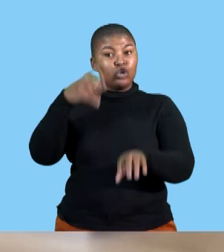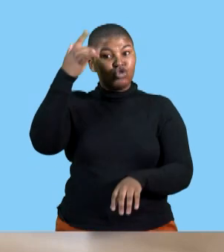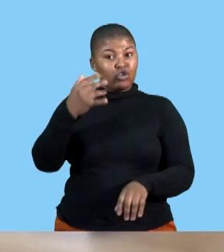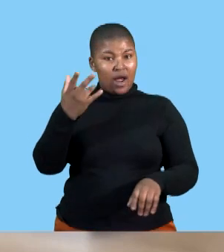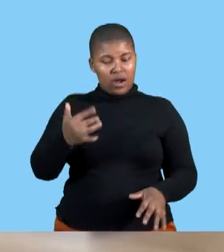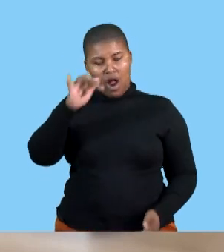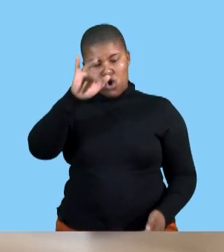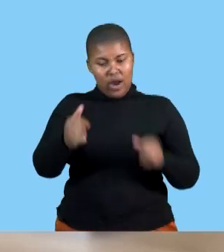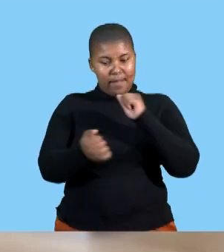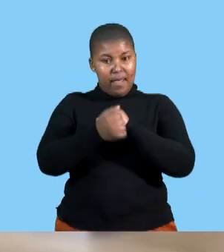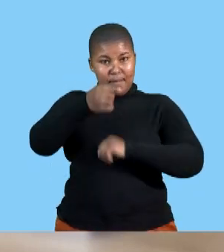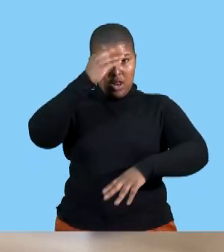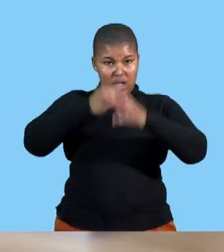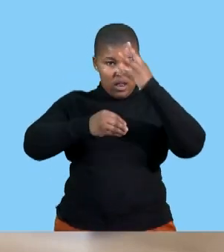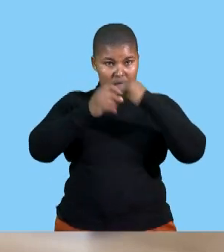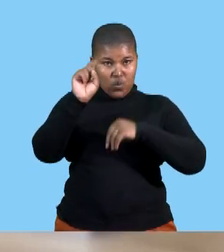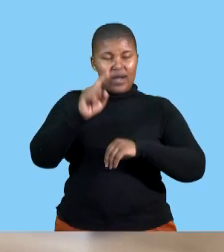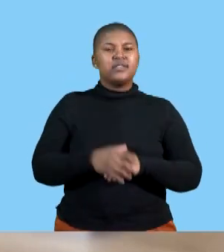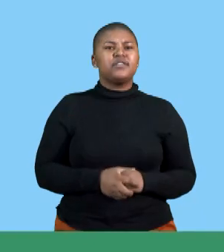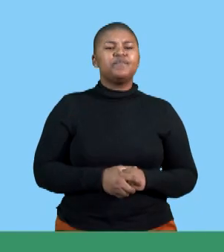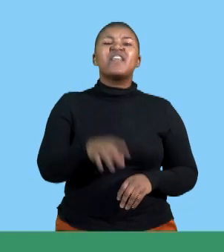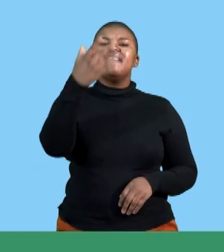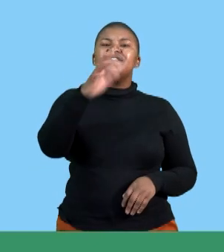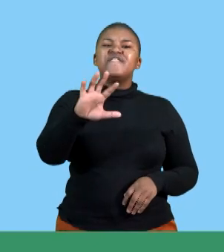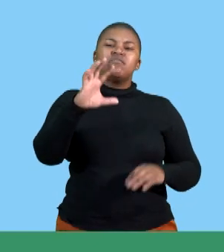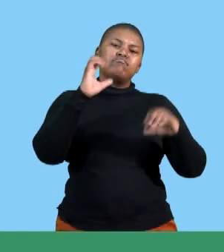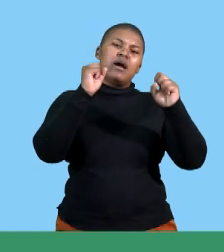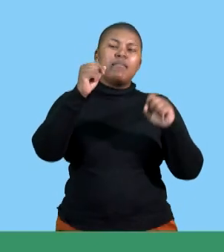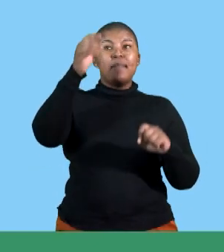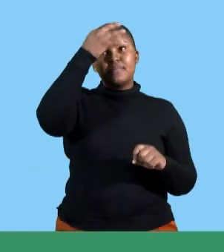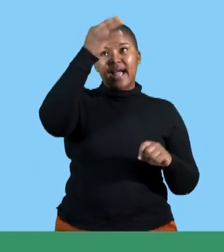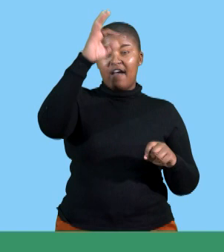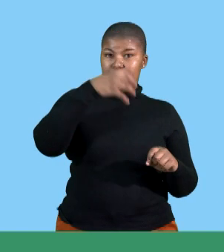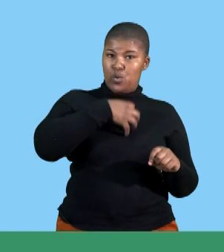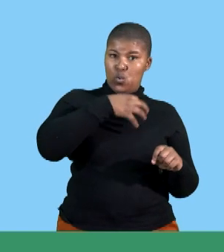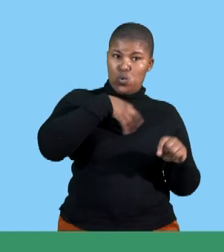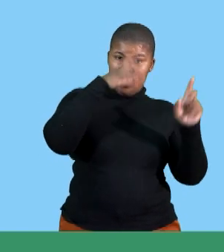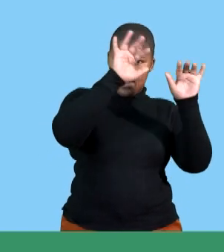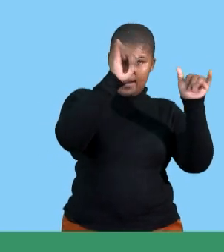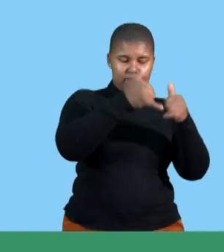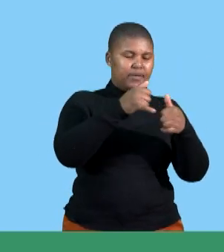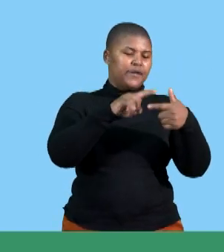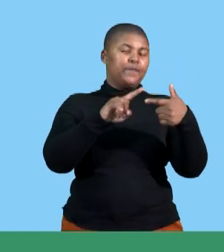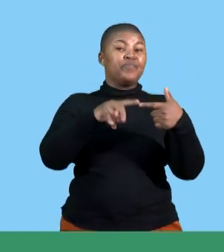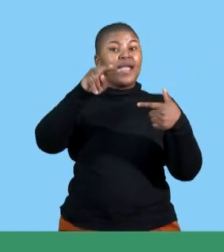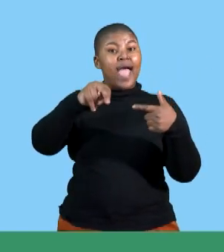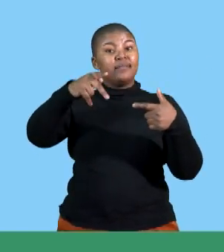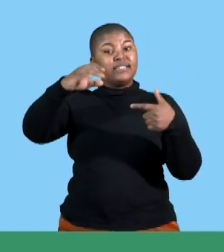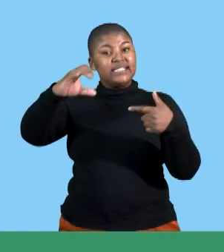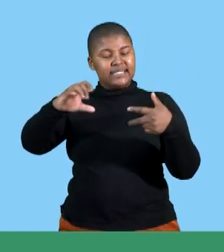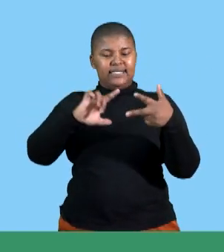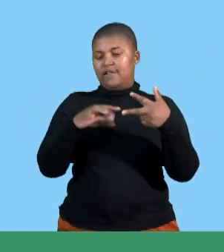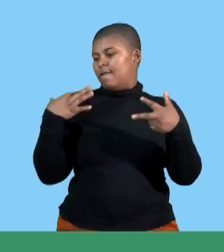our lesson now. We first started with the state-owned company, followed by the non-profit company, followed